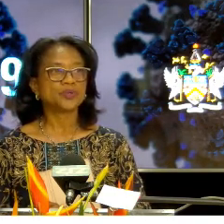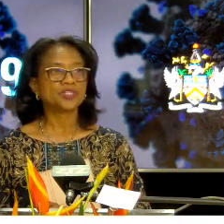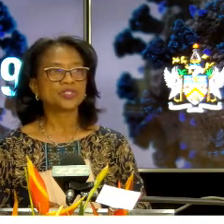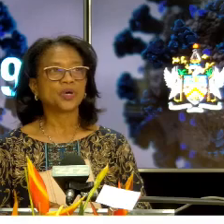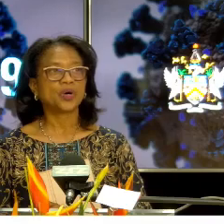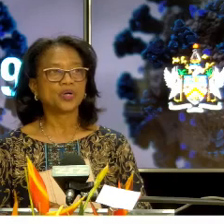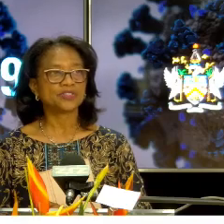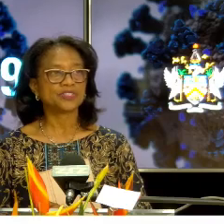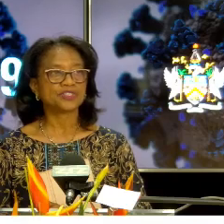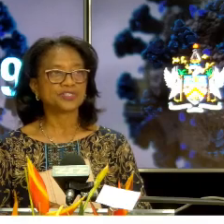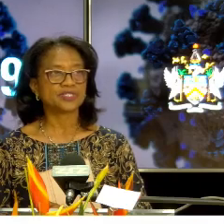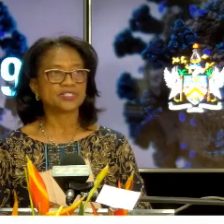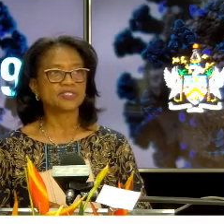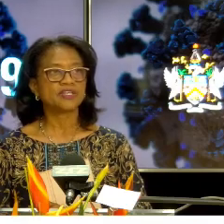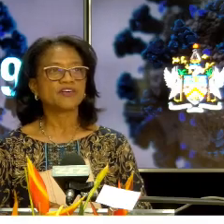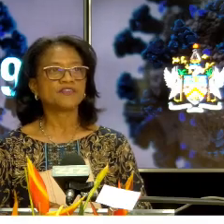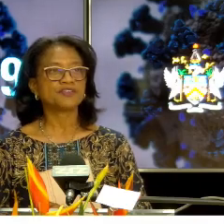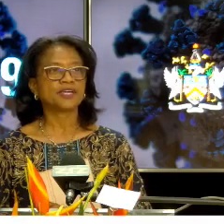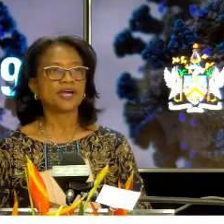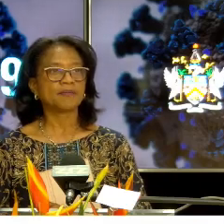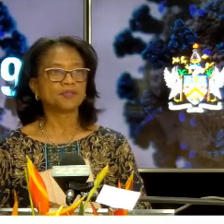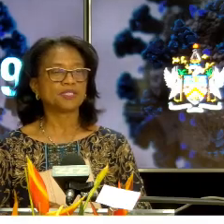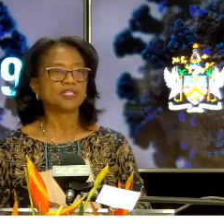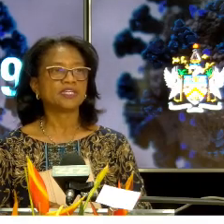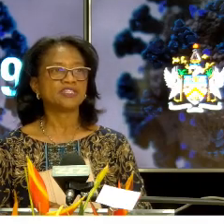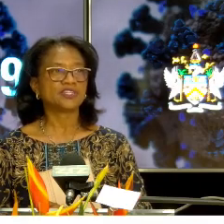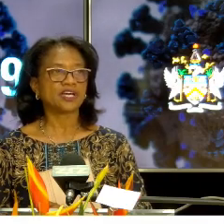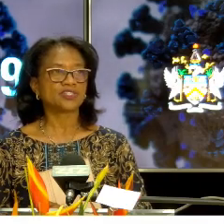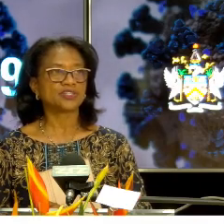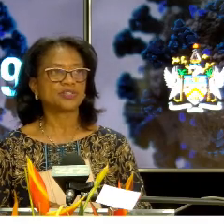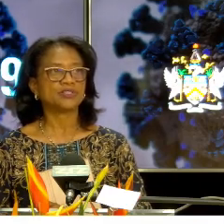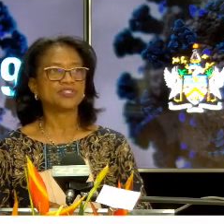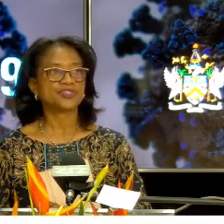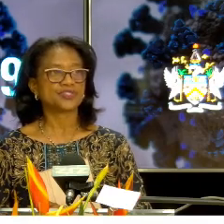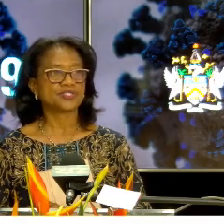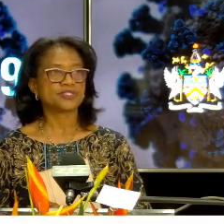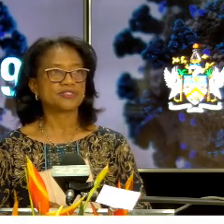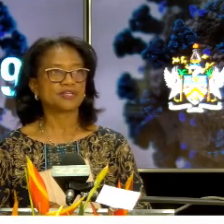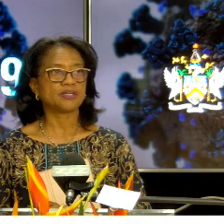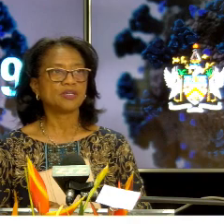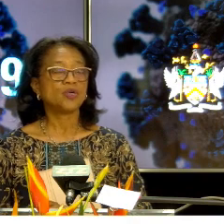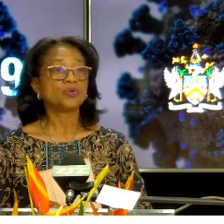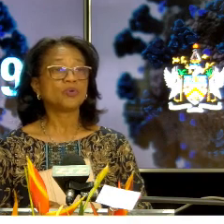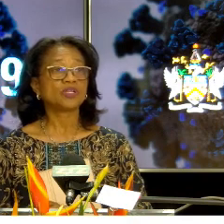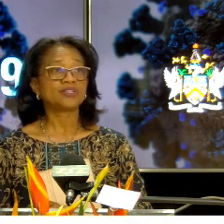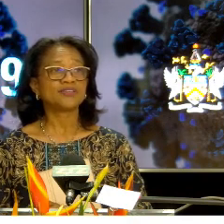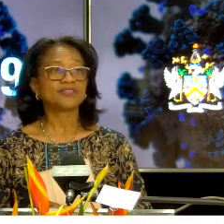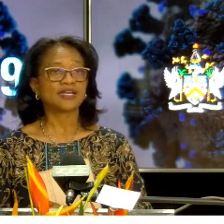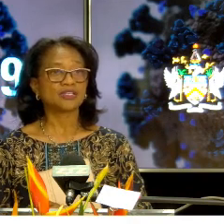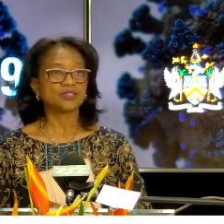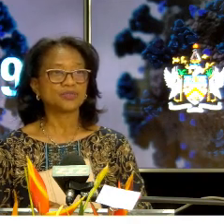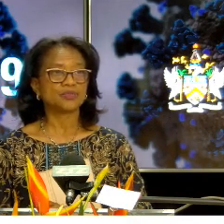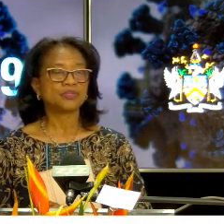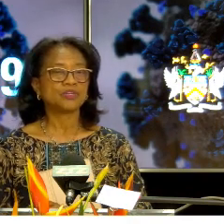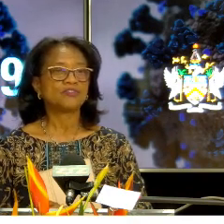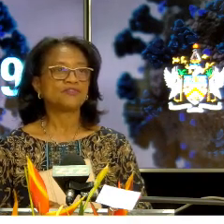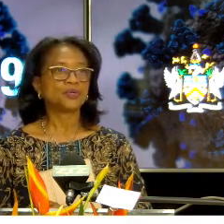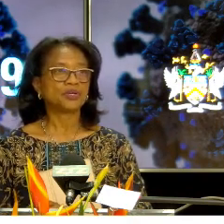to wish all the nurses a very happy International Nurses Day. We want to thank